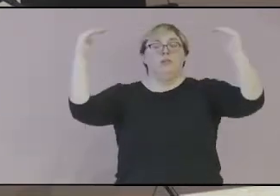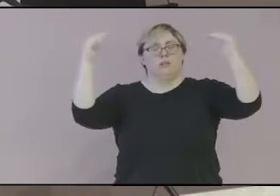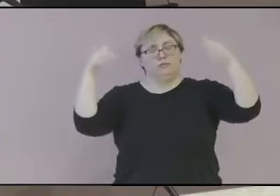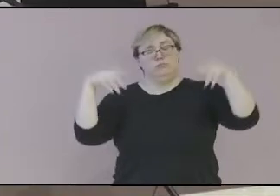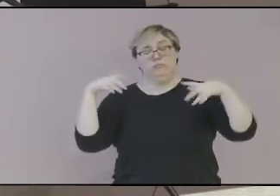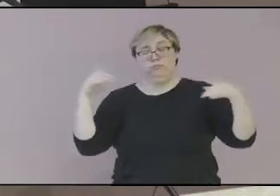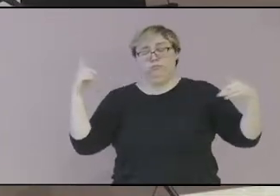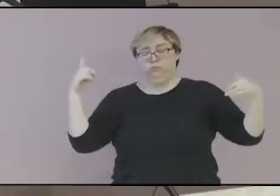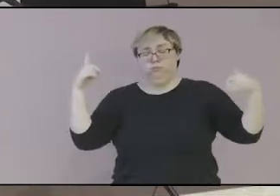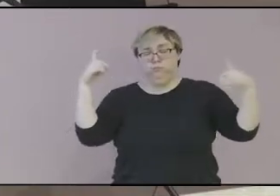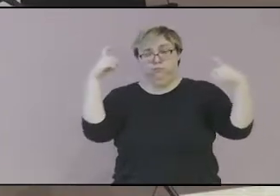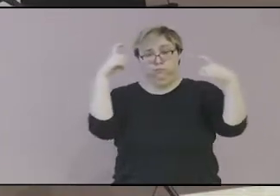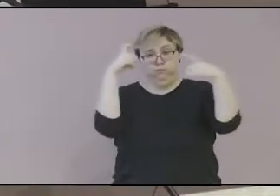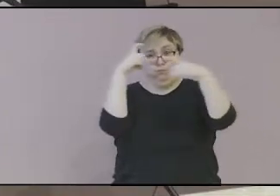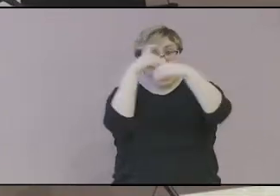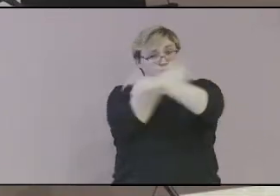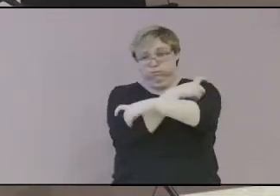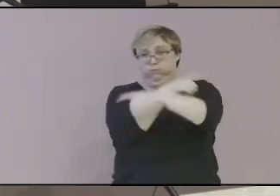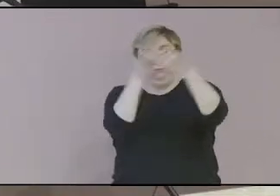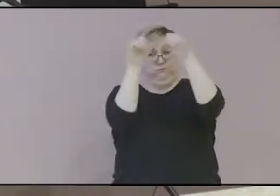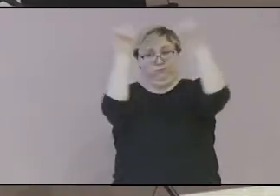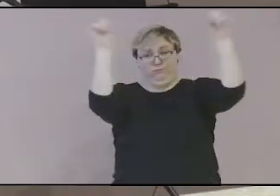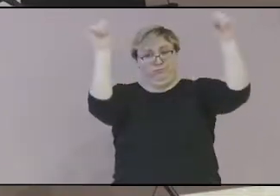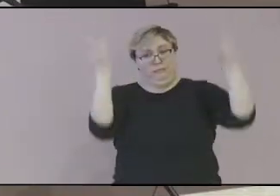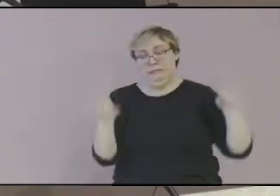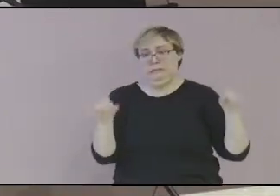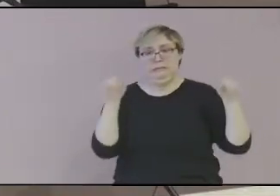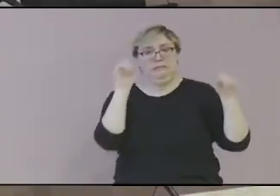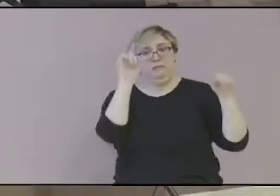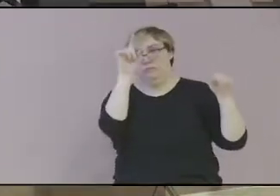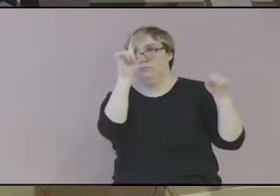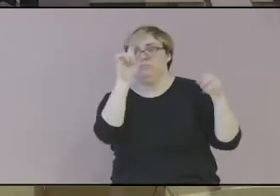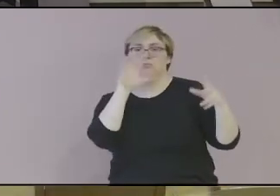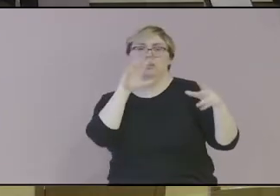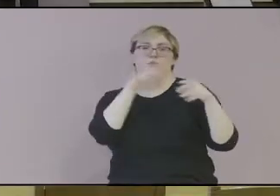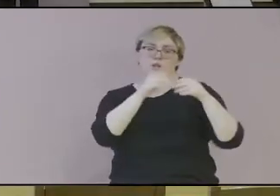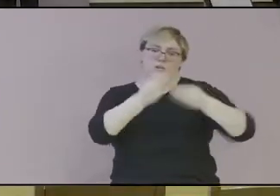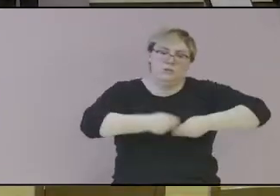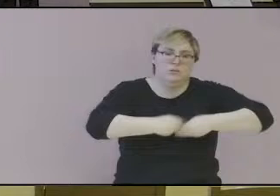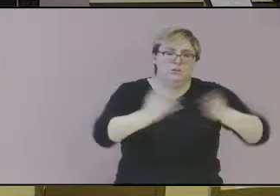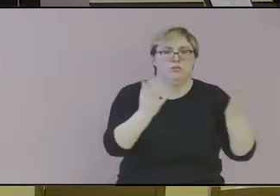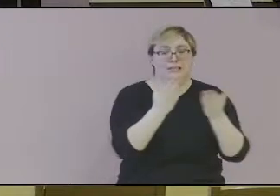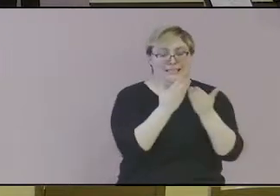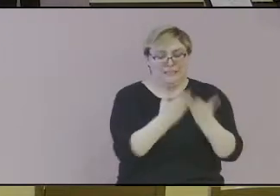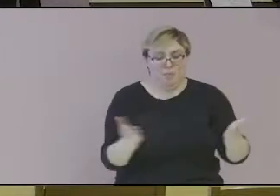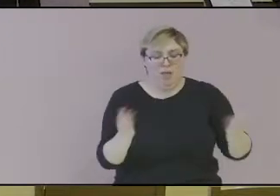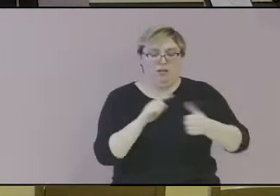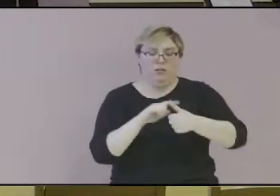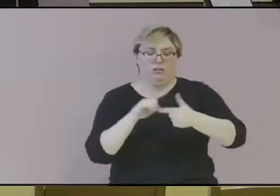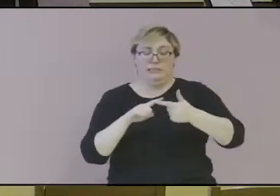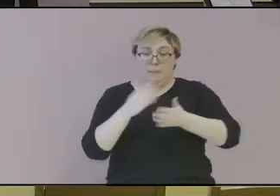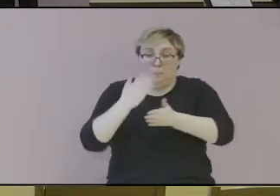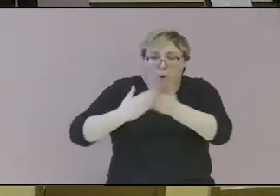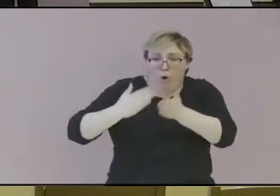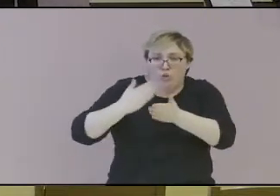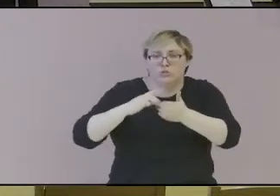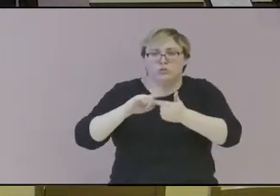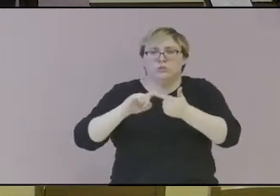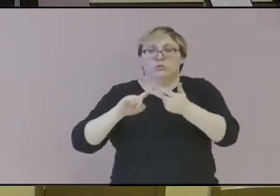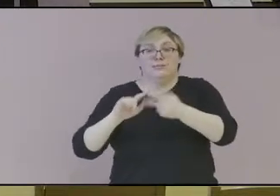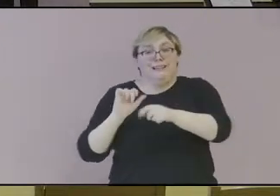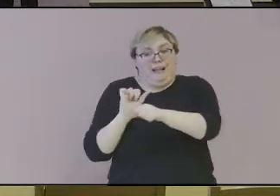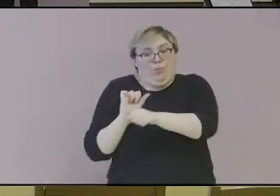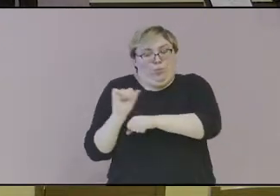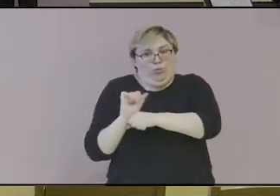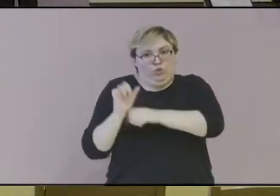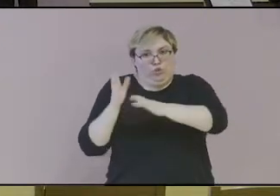a foundational STS phrase, involving the distribution of supplies, components, and labor among